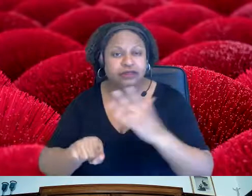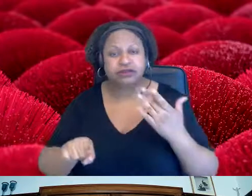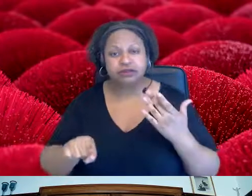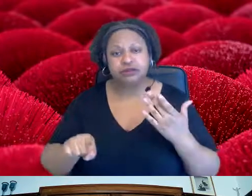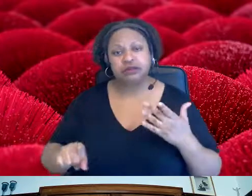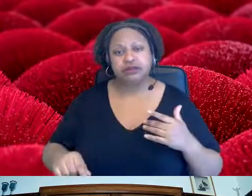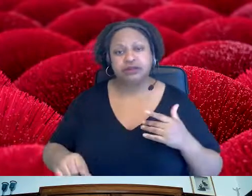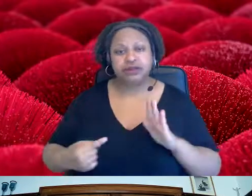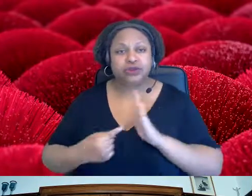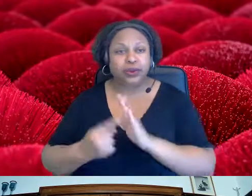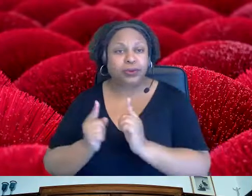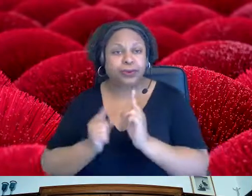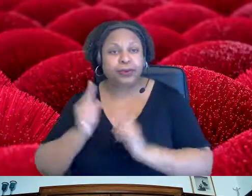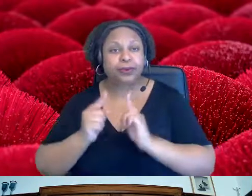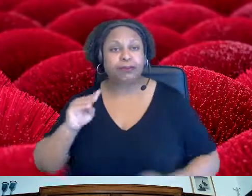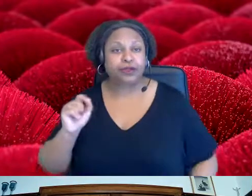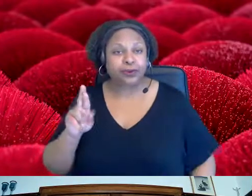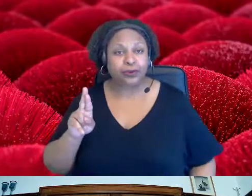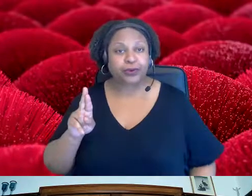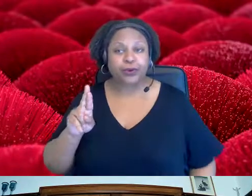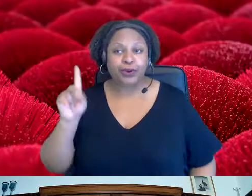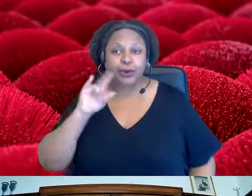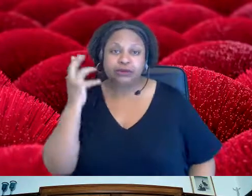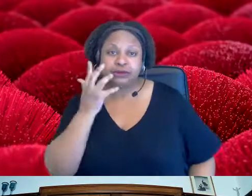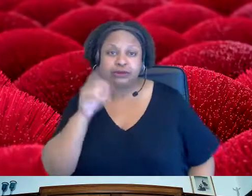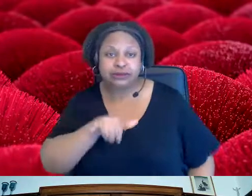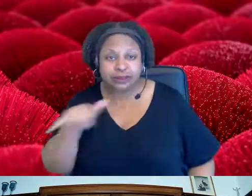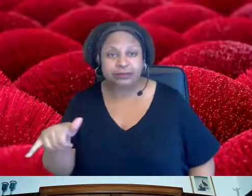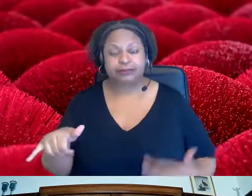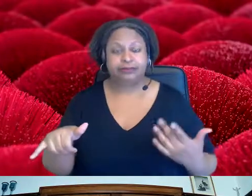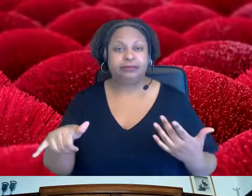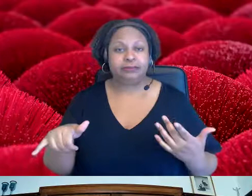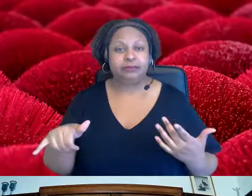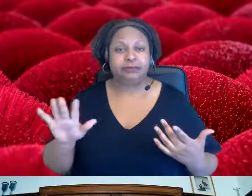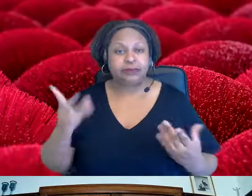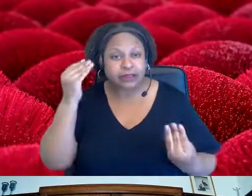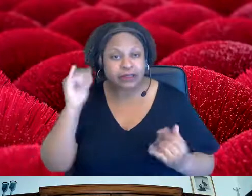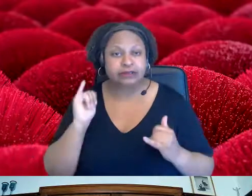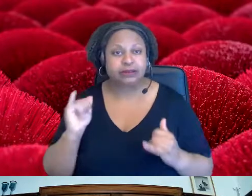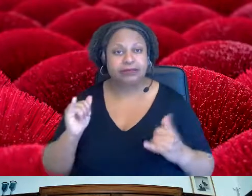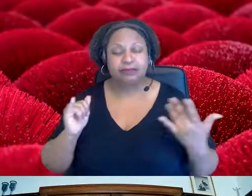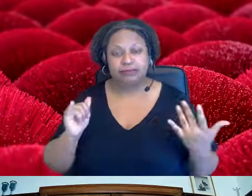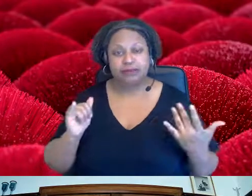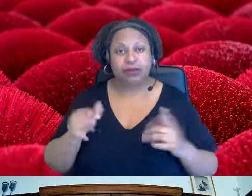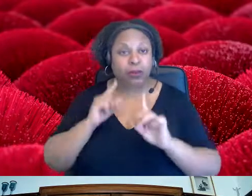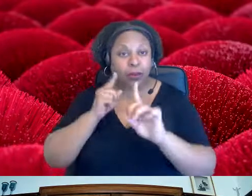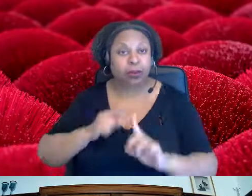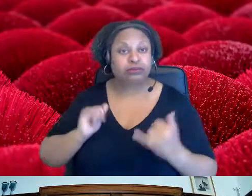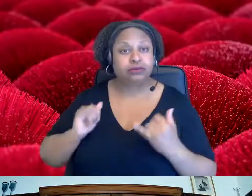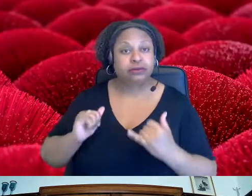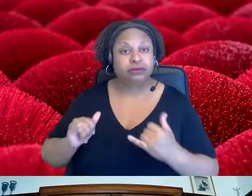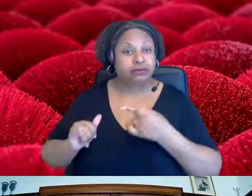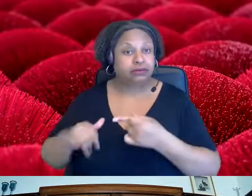show them mentors that look like them, that think like them, that have similar goals.